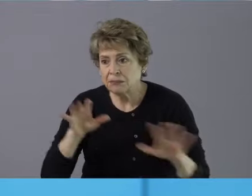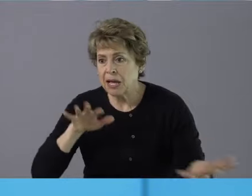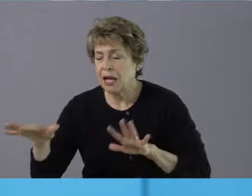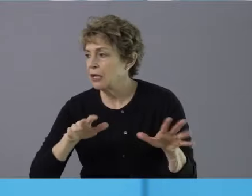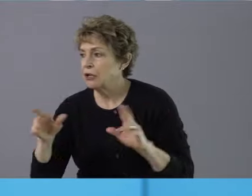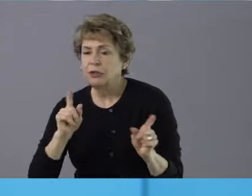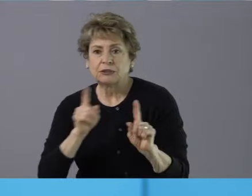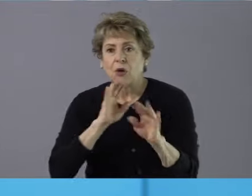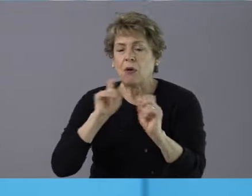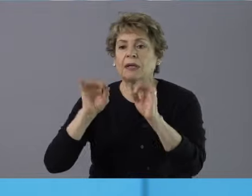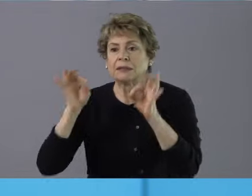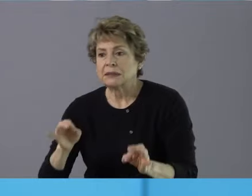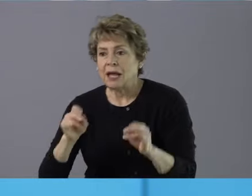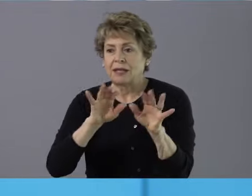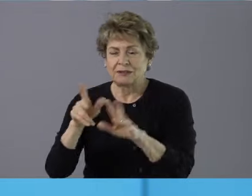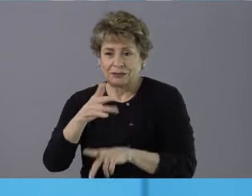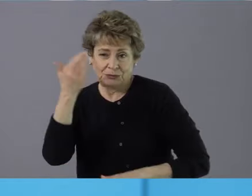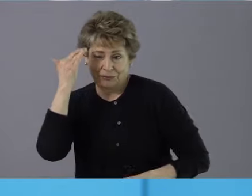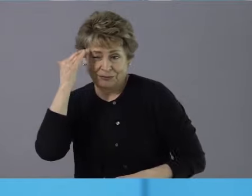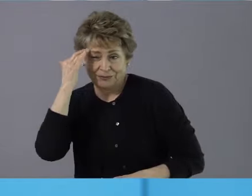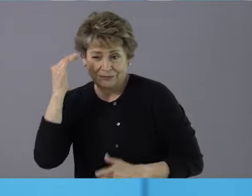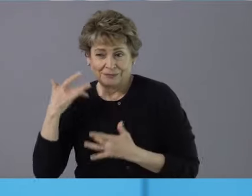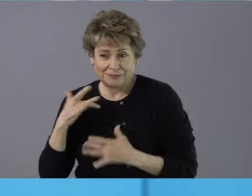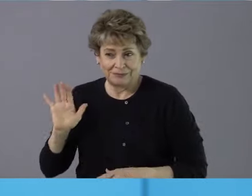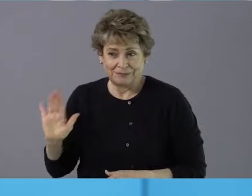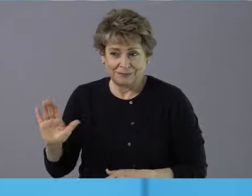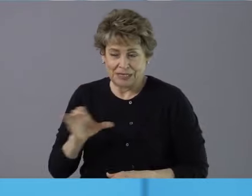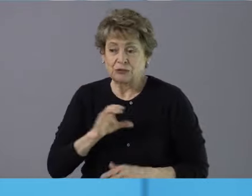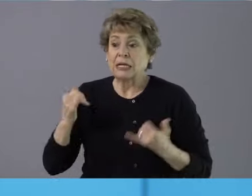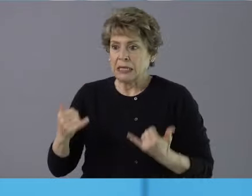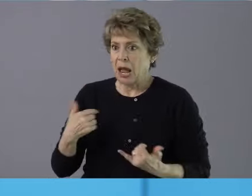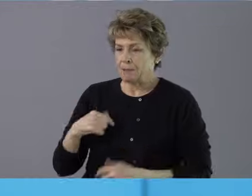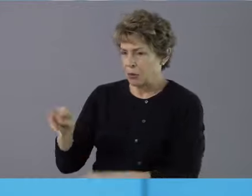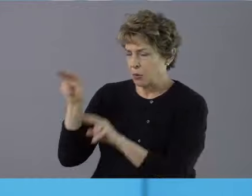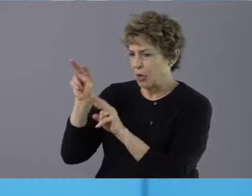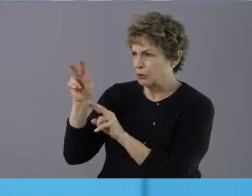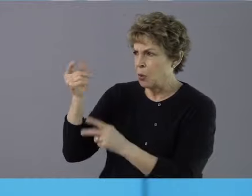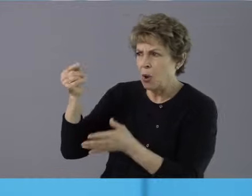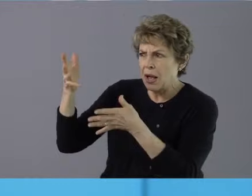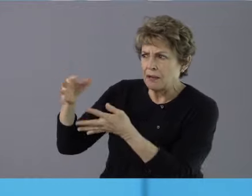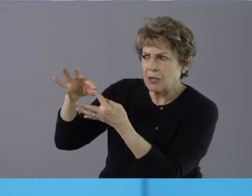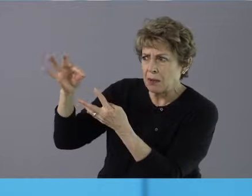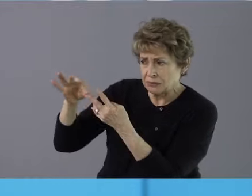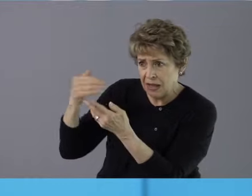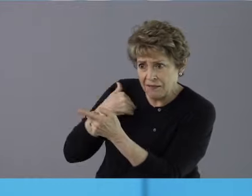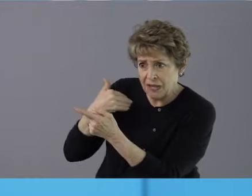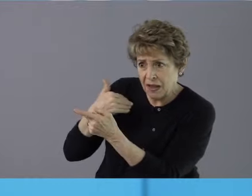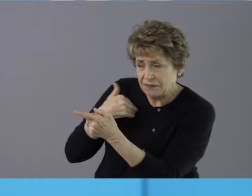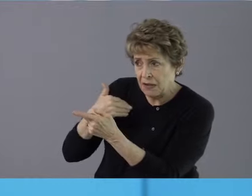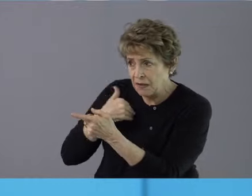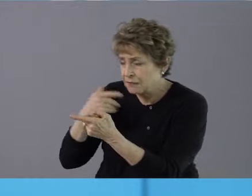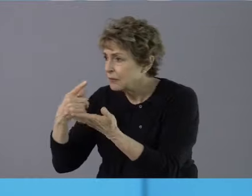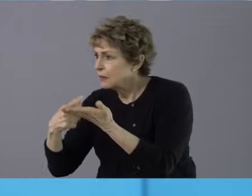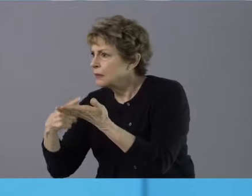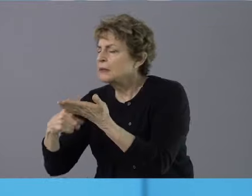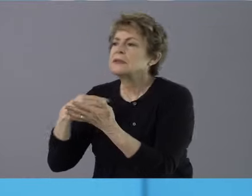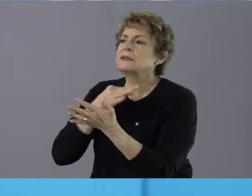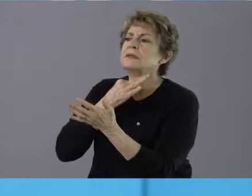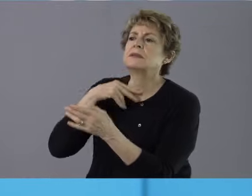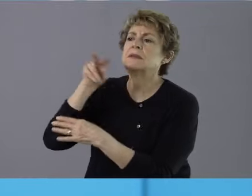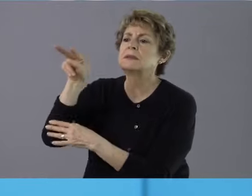options are and what the possibilities of what they're trial ballooning and putting forward in terms of packages